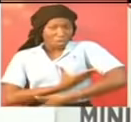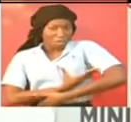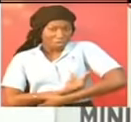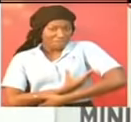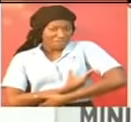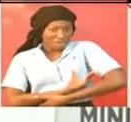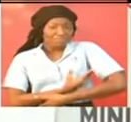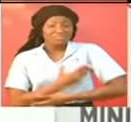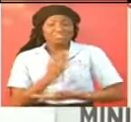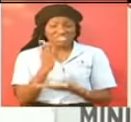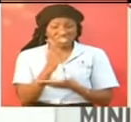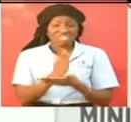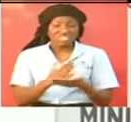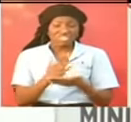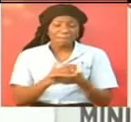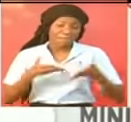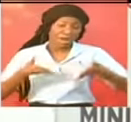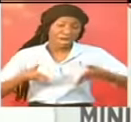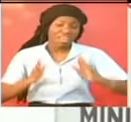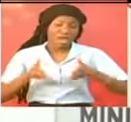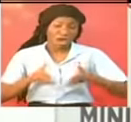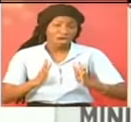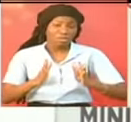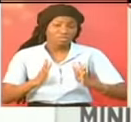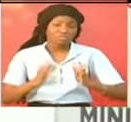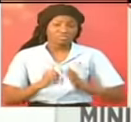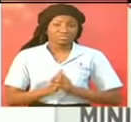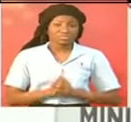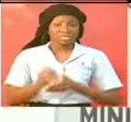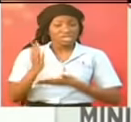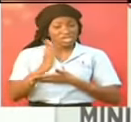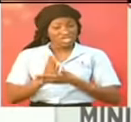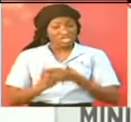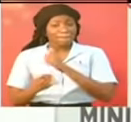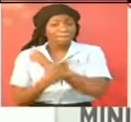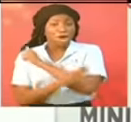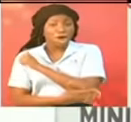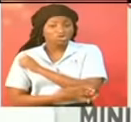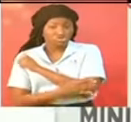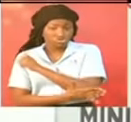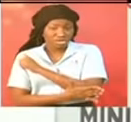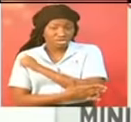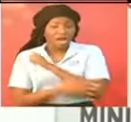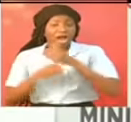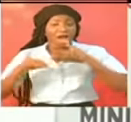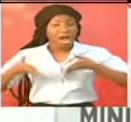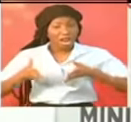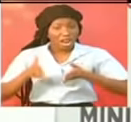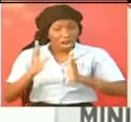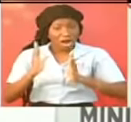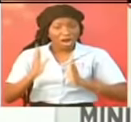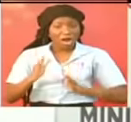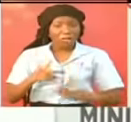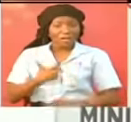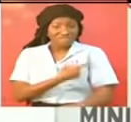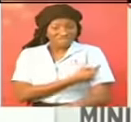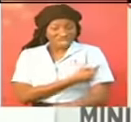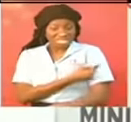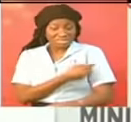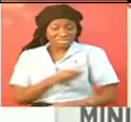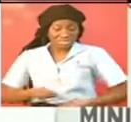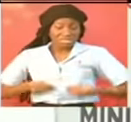allowed. Additionally, some countries also allow emergency use through their own country's